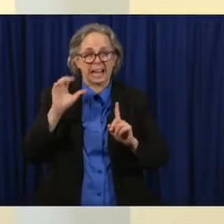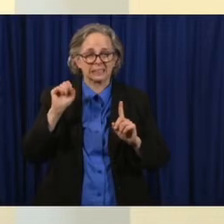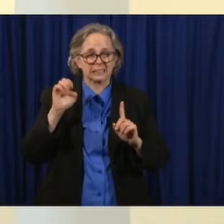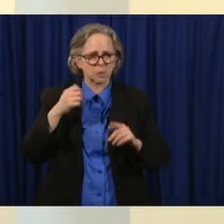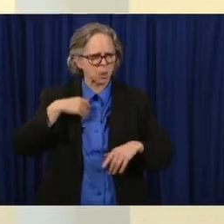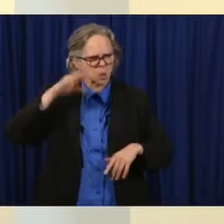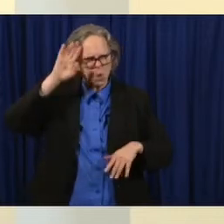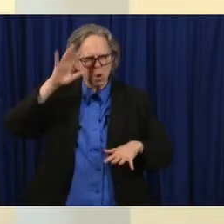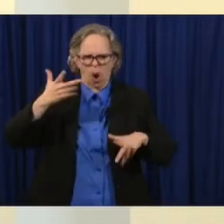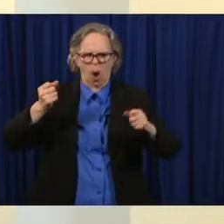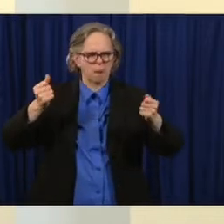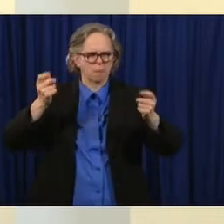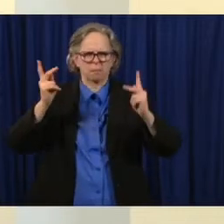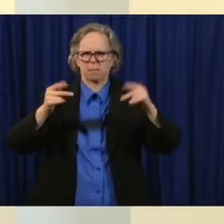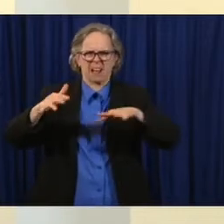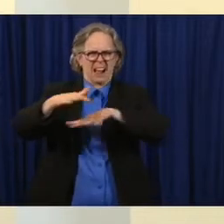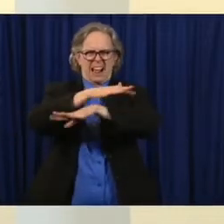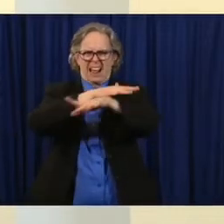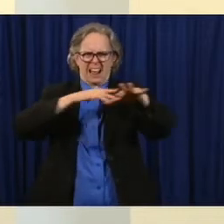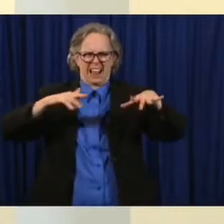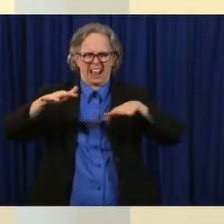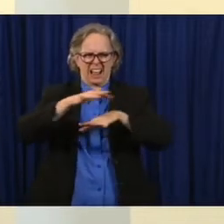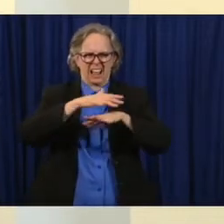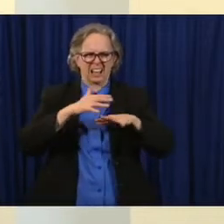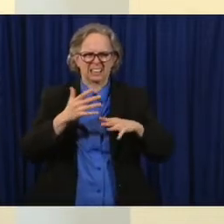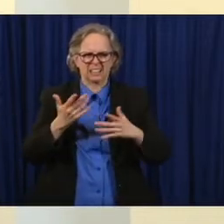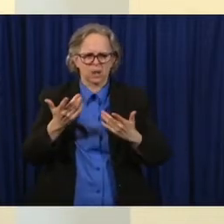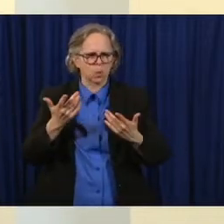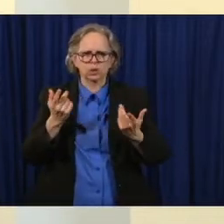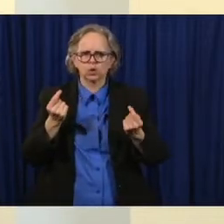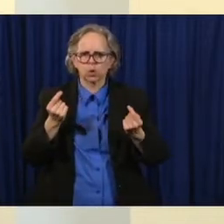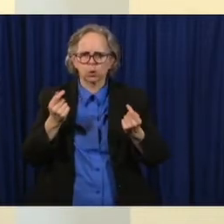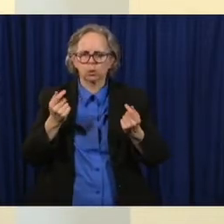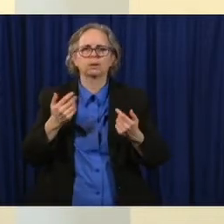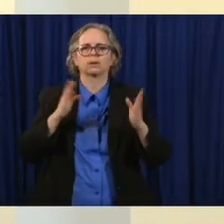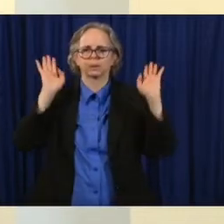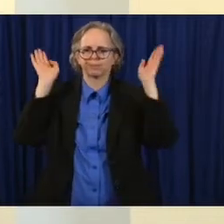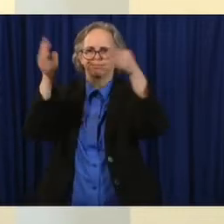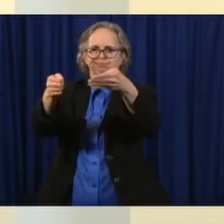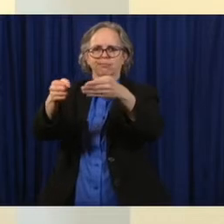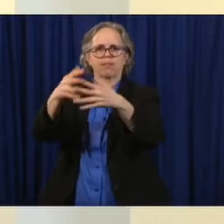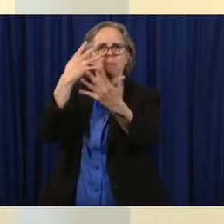we tested, and we tested more extensively. And